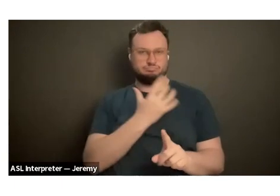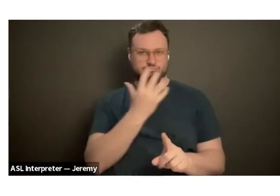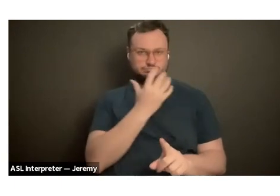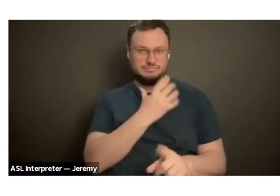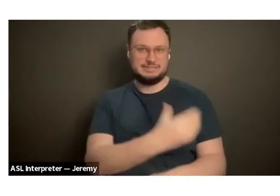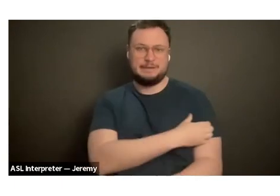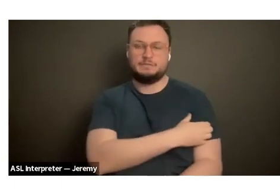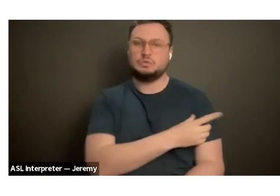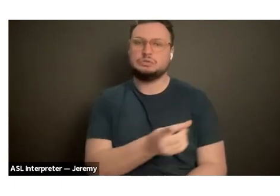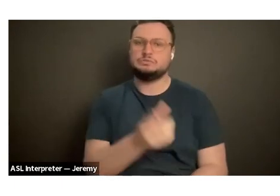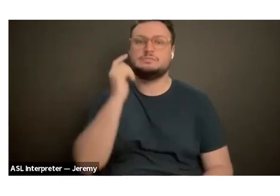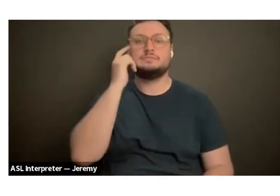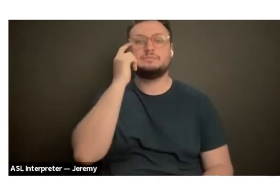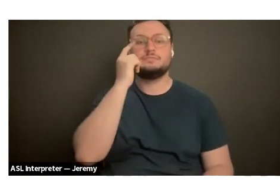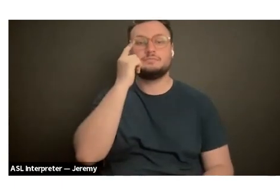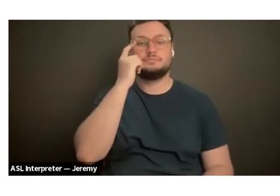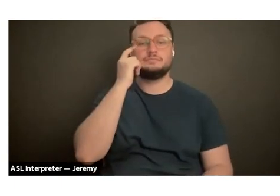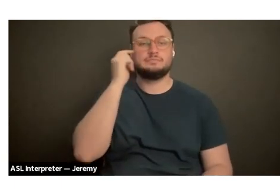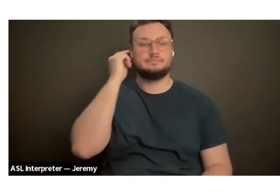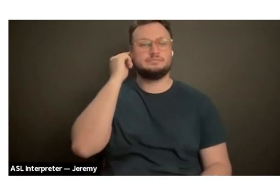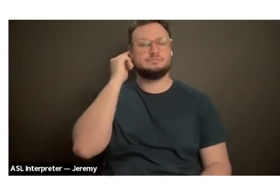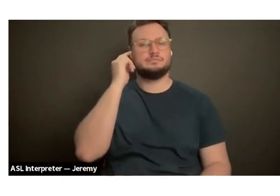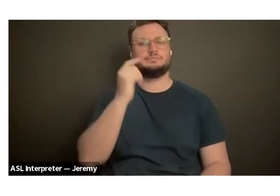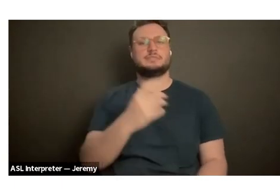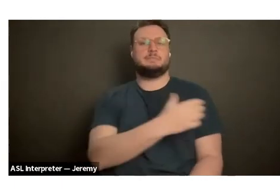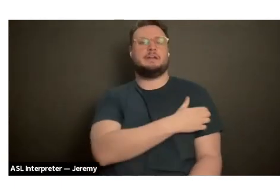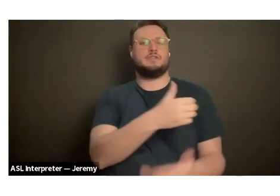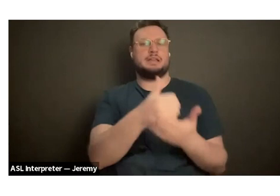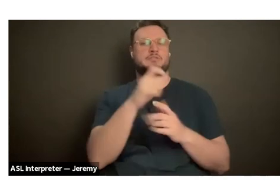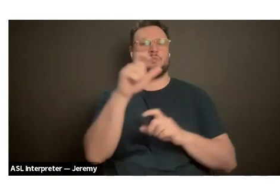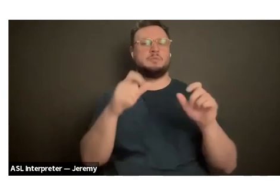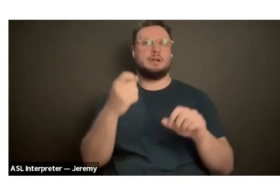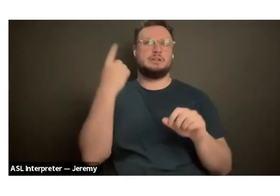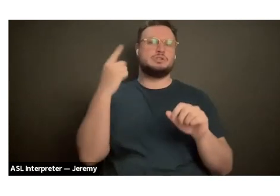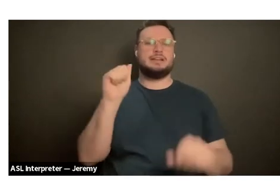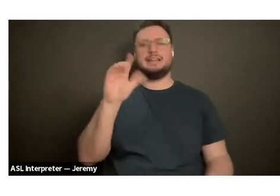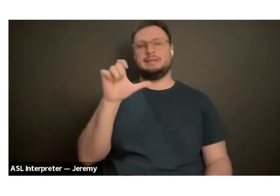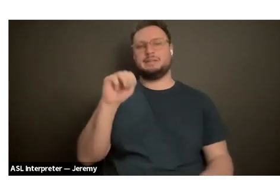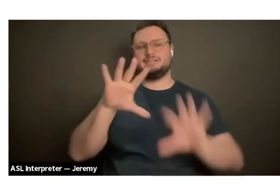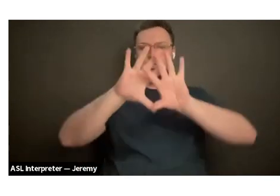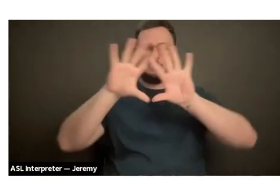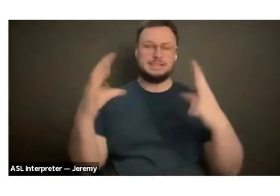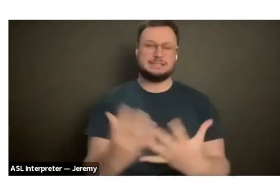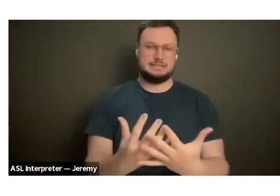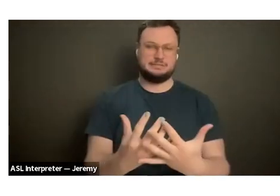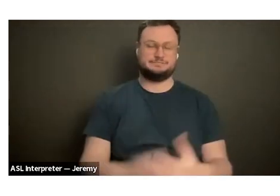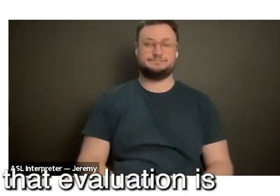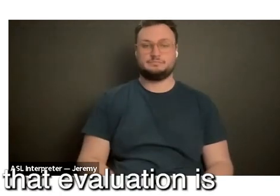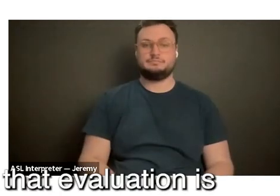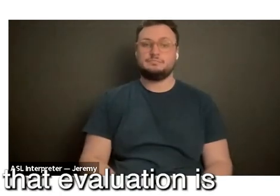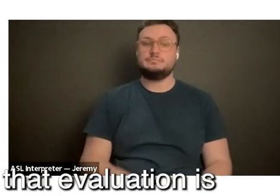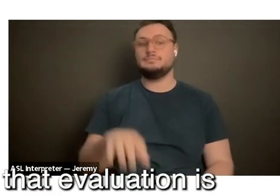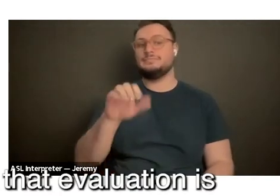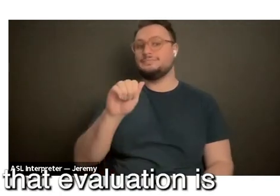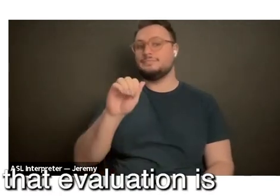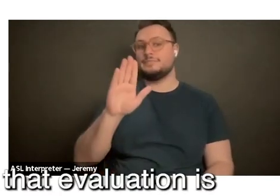powerful, and to really understand it in its true meaning. Next slide, please. So ableism kills